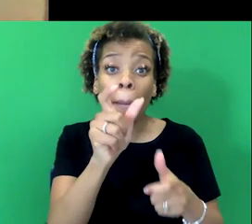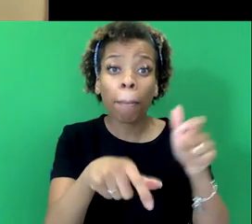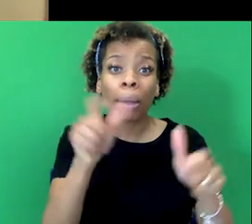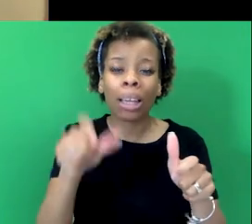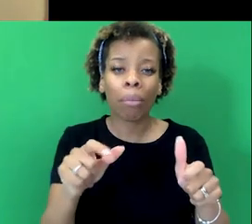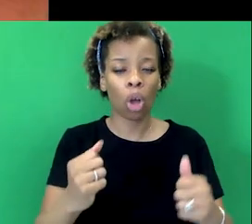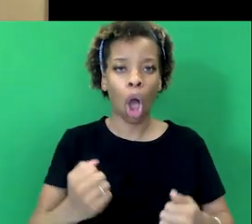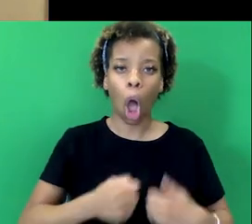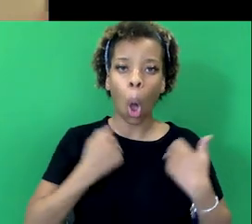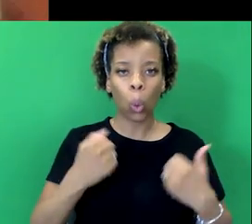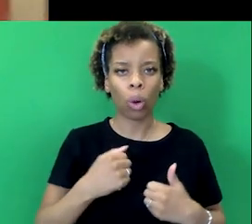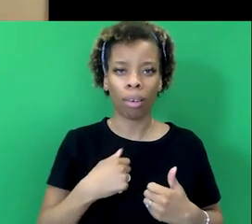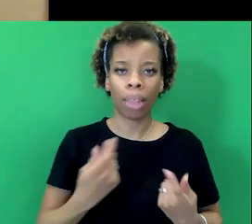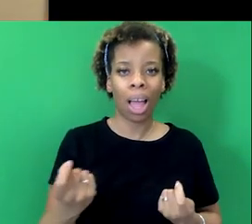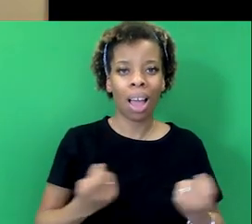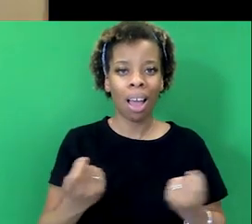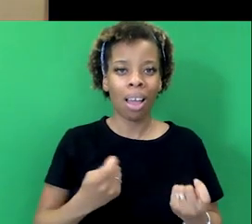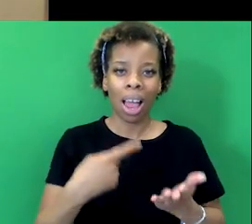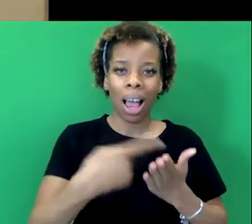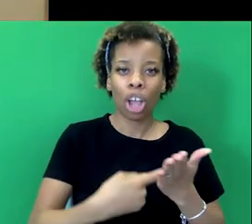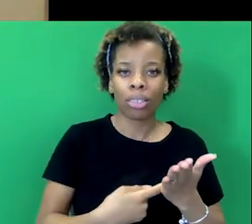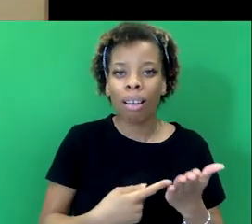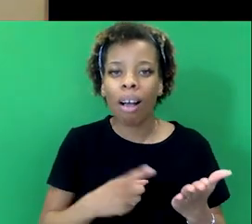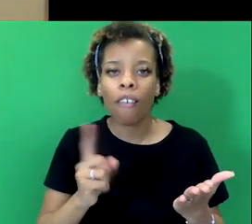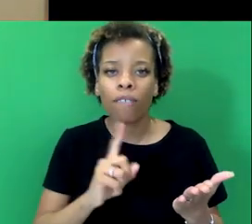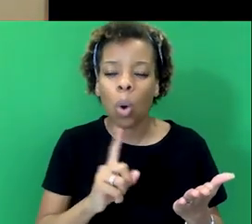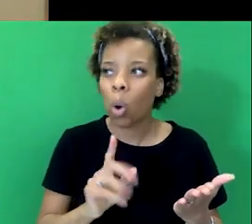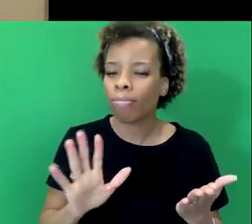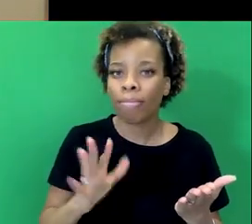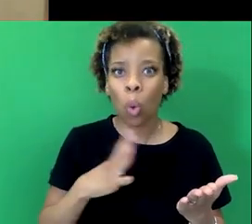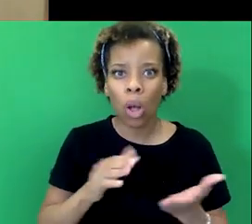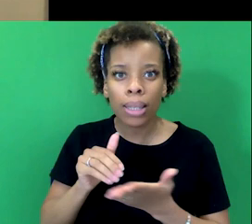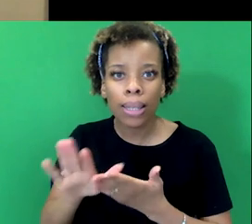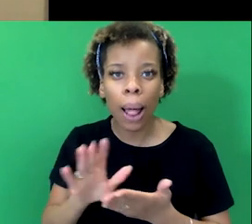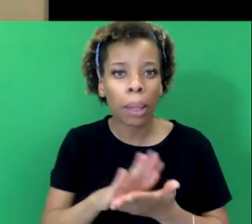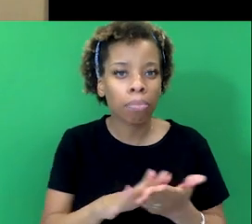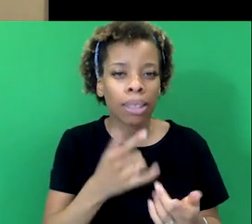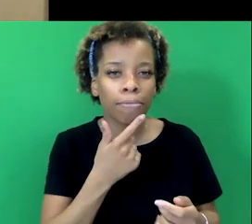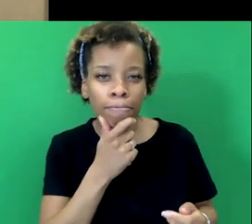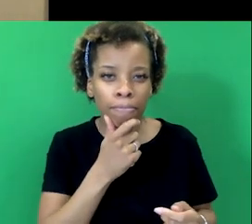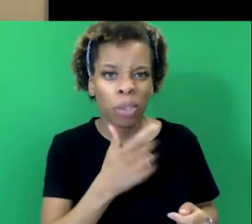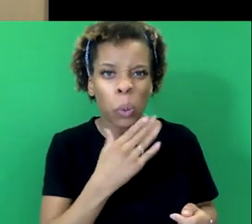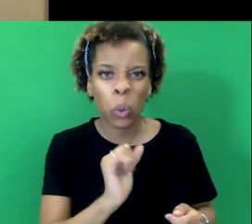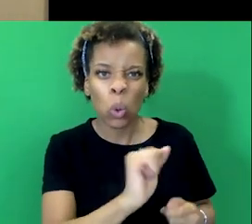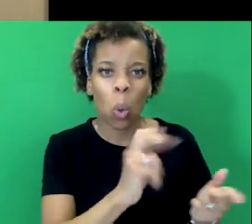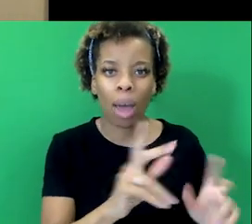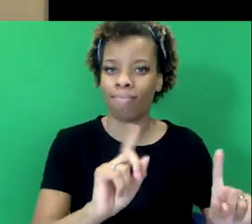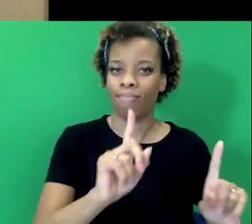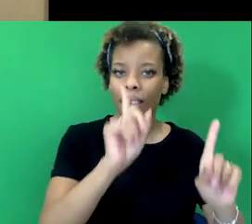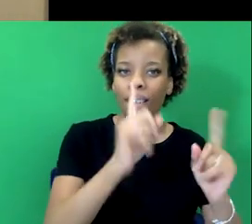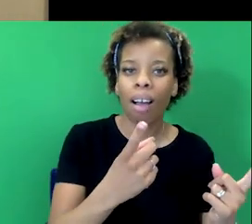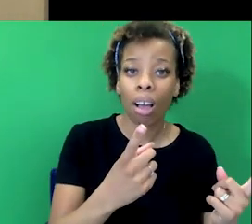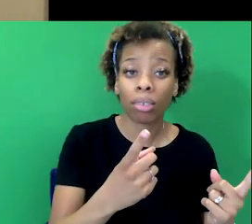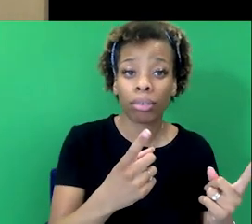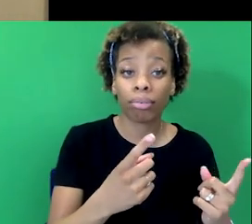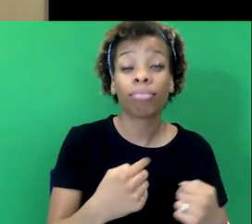their own agendas for sales and whatever. It's always a problem. And I think that sometimes I've